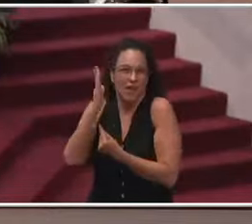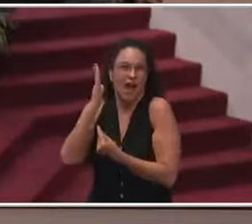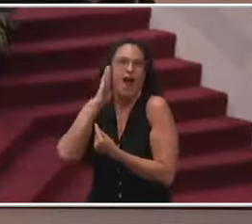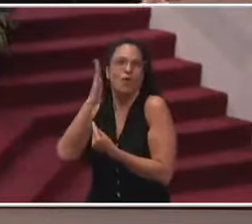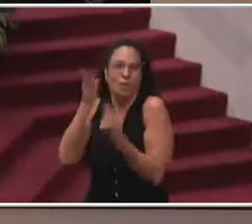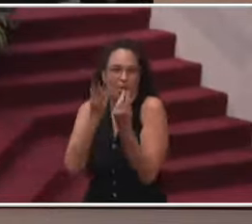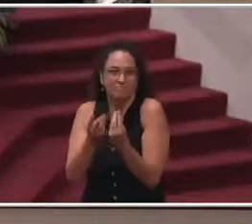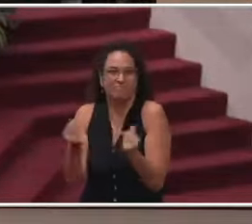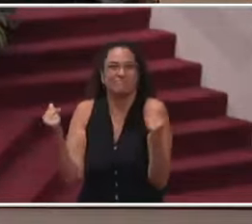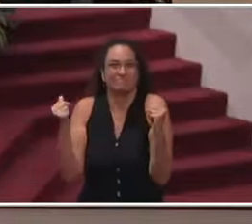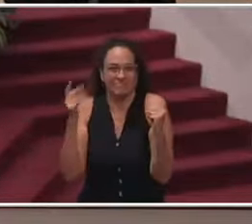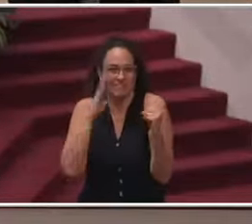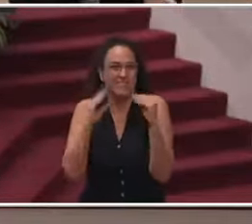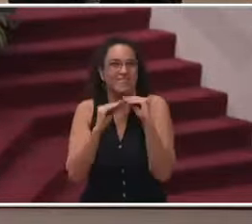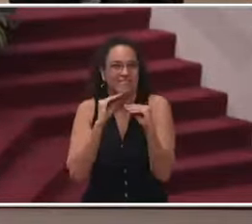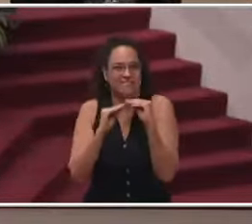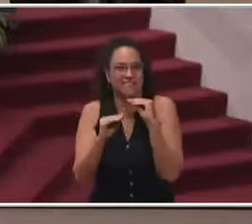Of